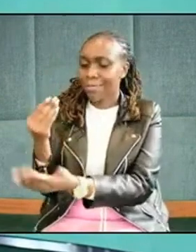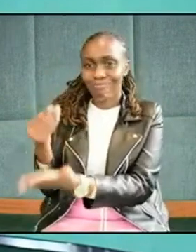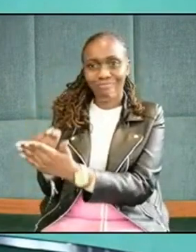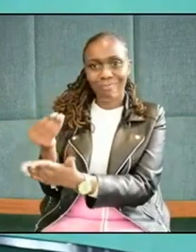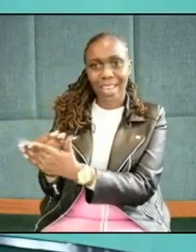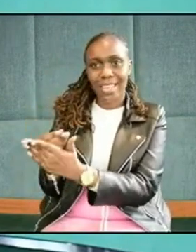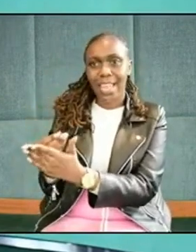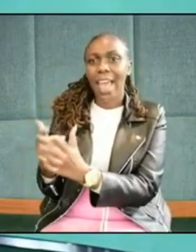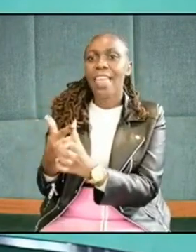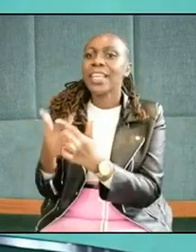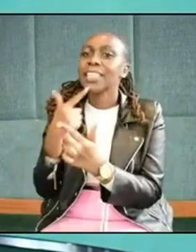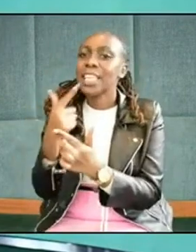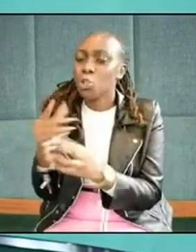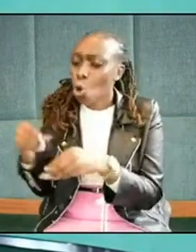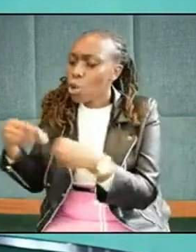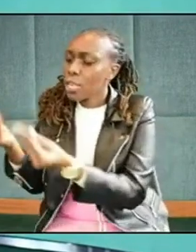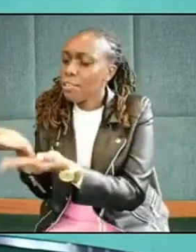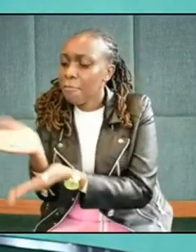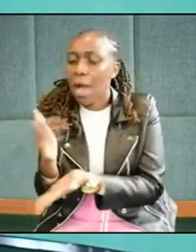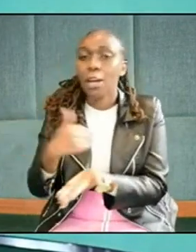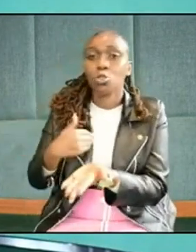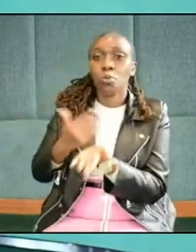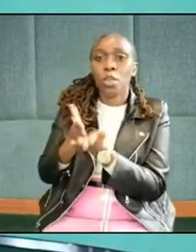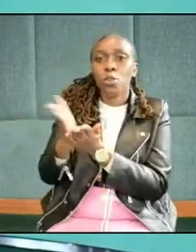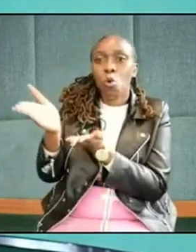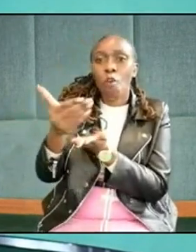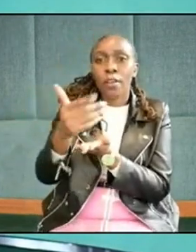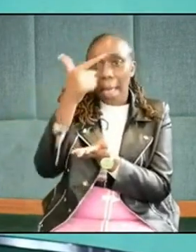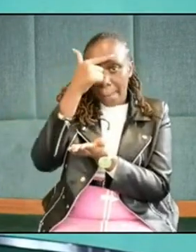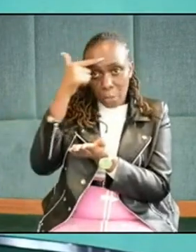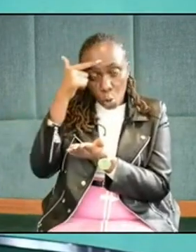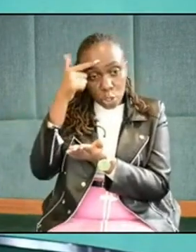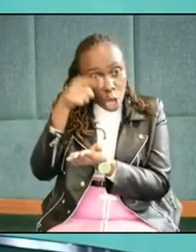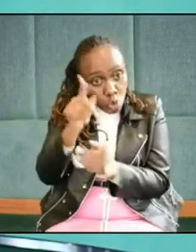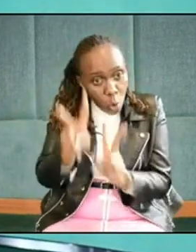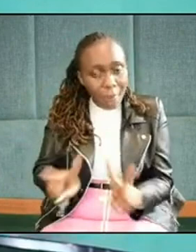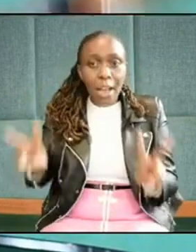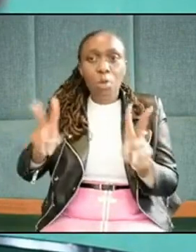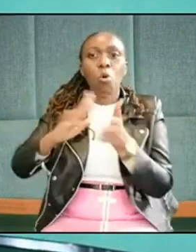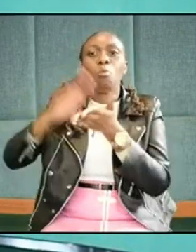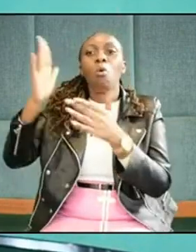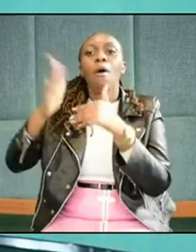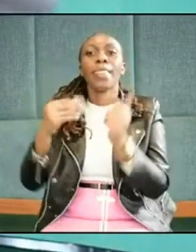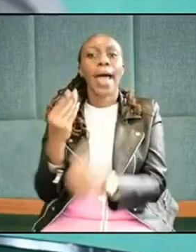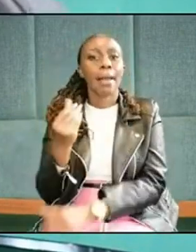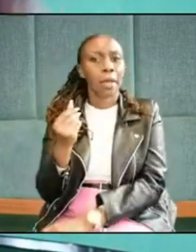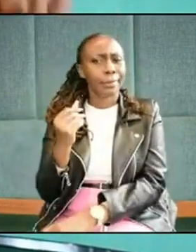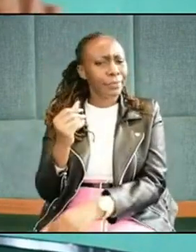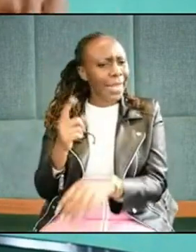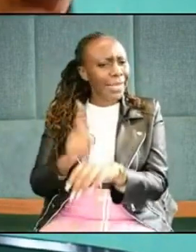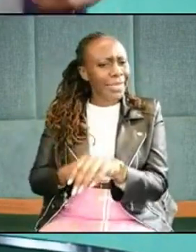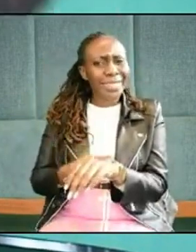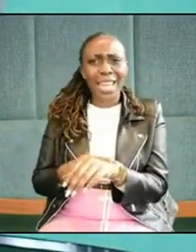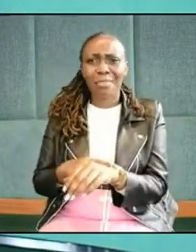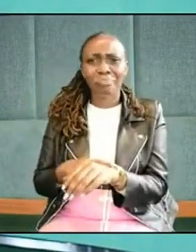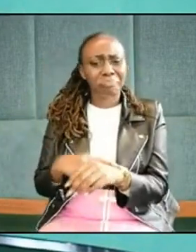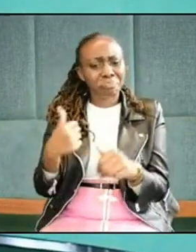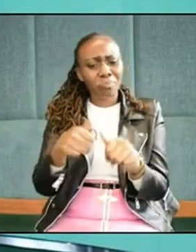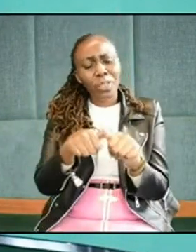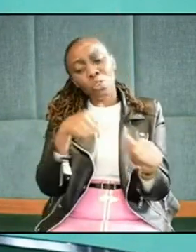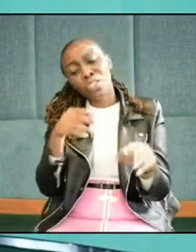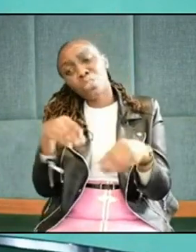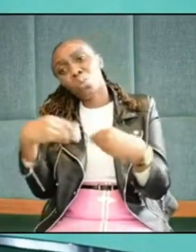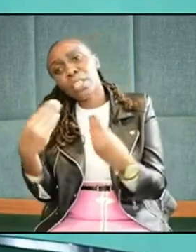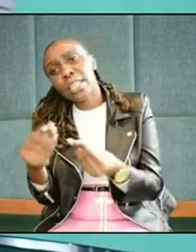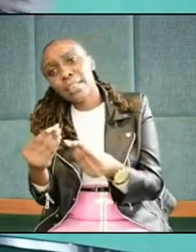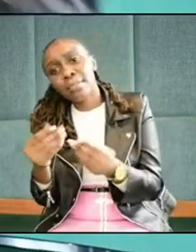bring it back to me, because you are more valuable than money. When you fail to return tithe, when you